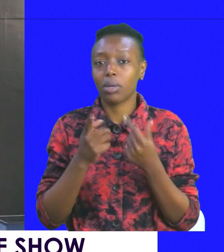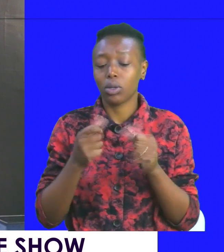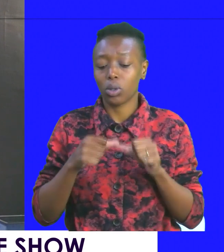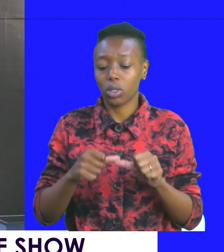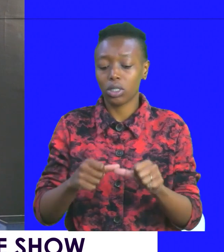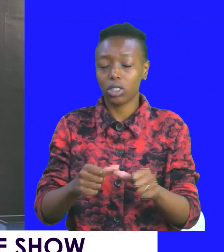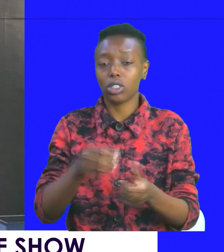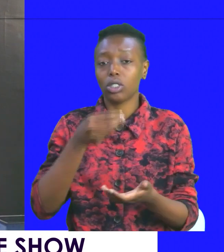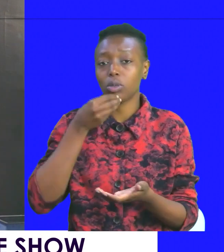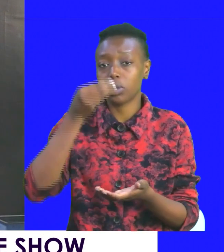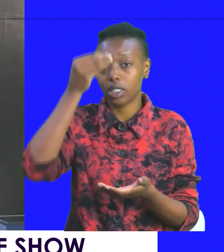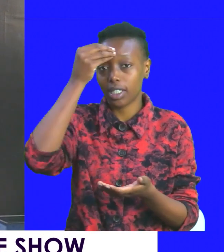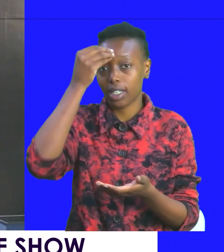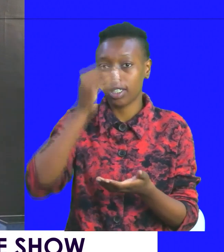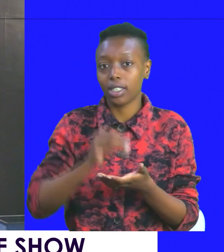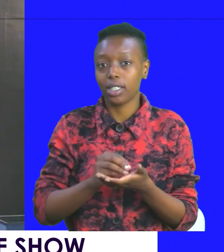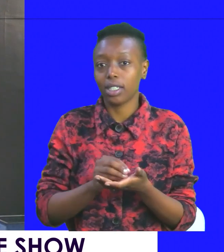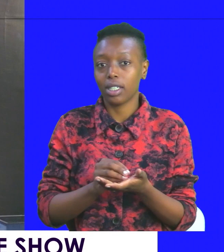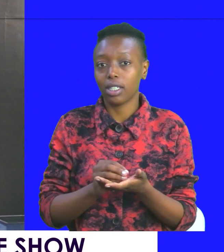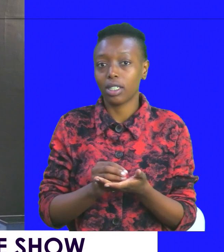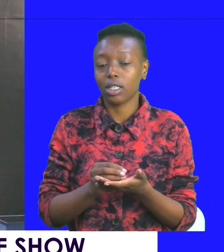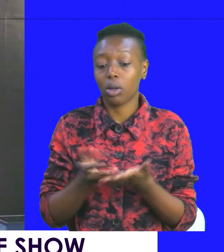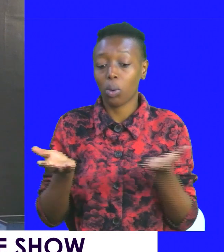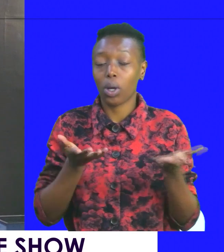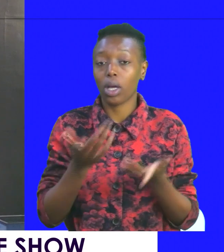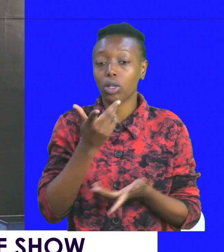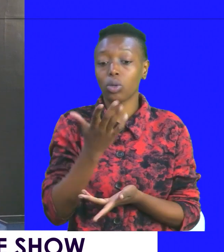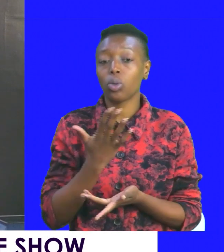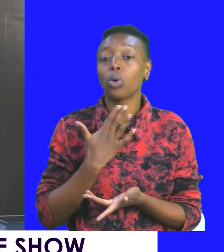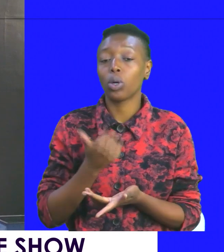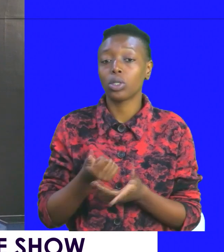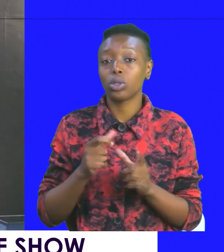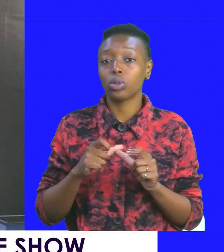act where you want to be. Well, it has some